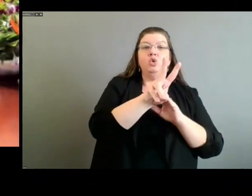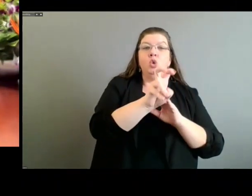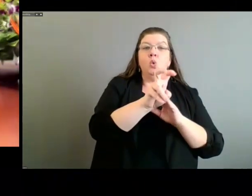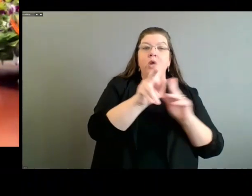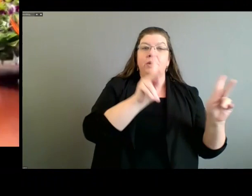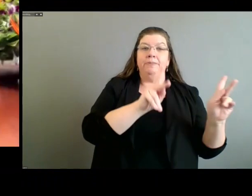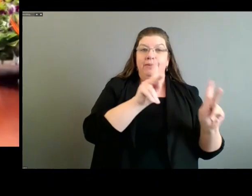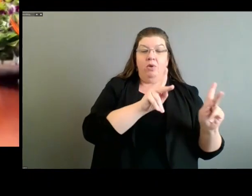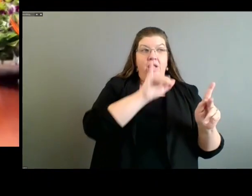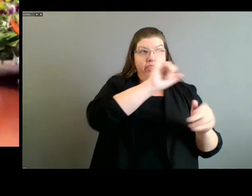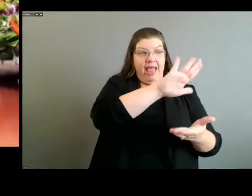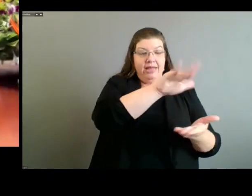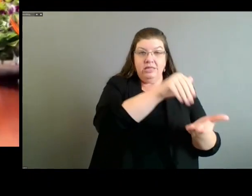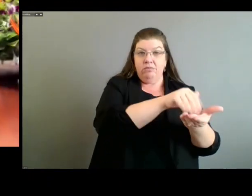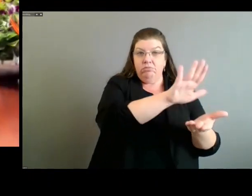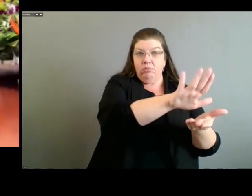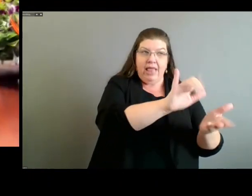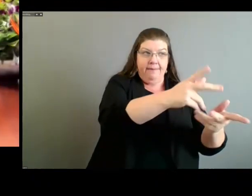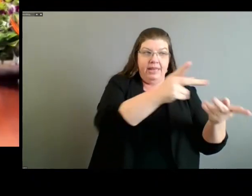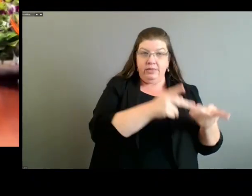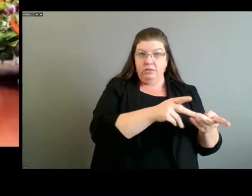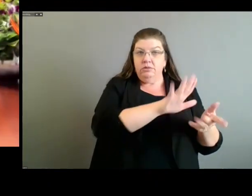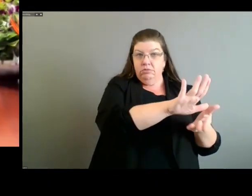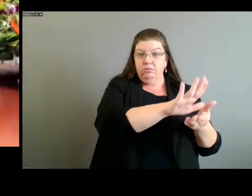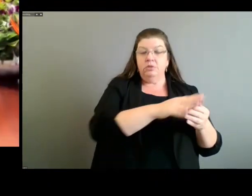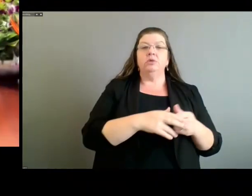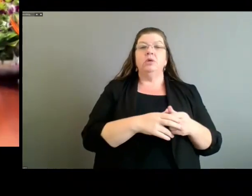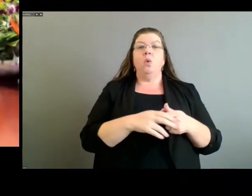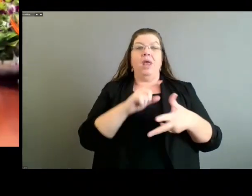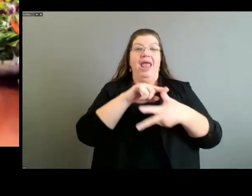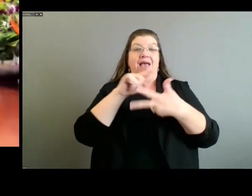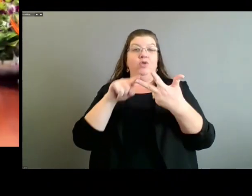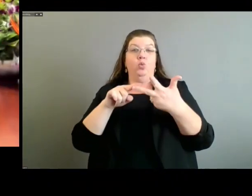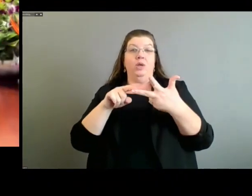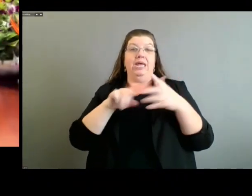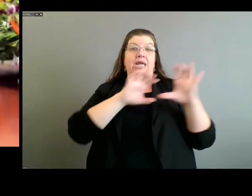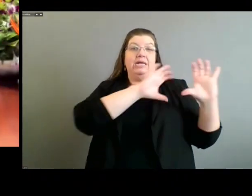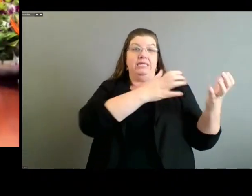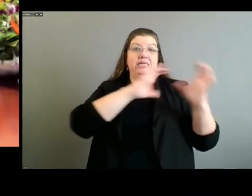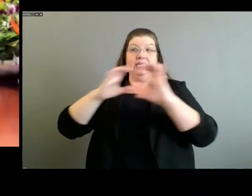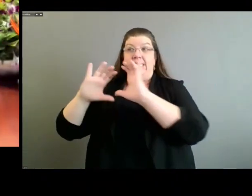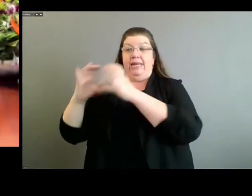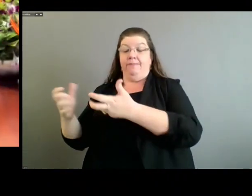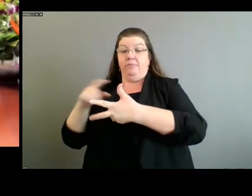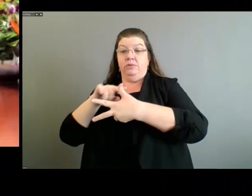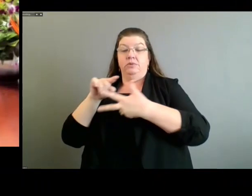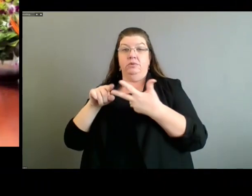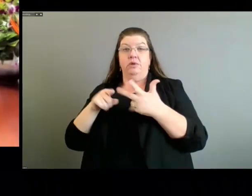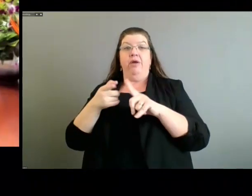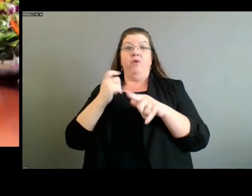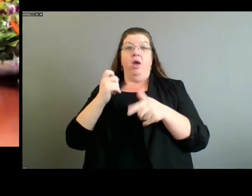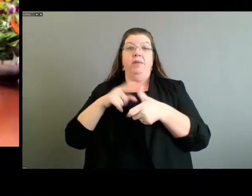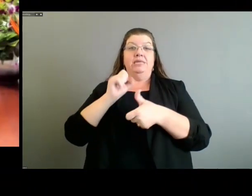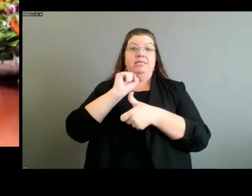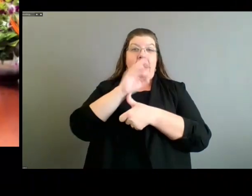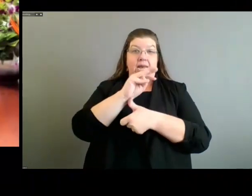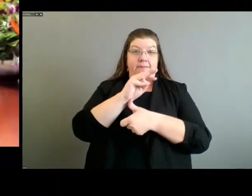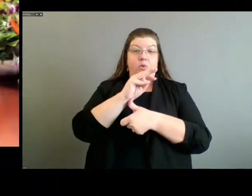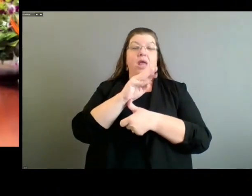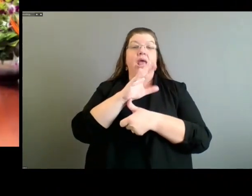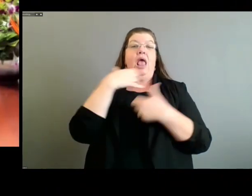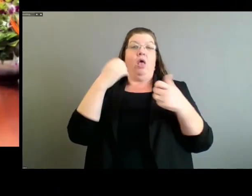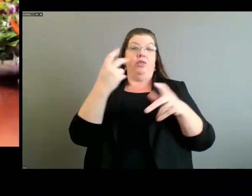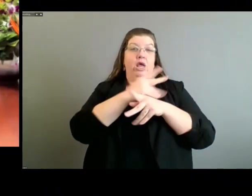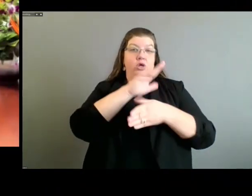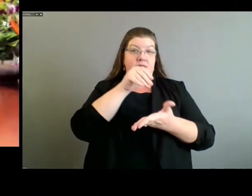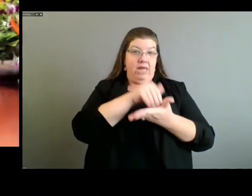people in that setting. And so we have 3 teams based out of Santa Maria Healthcare Center,